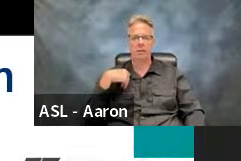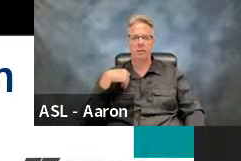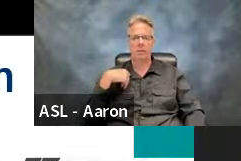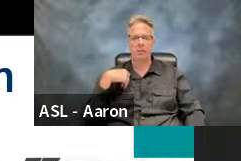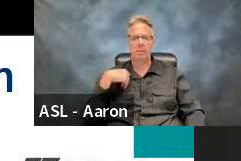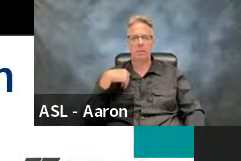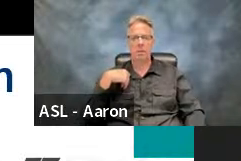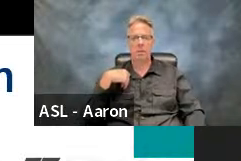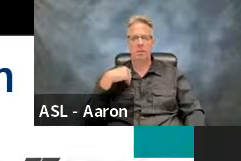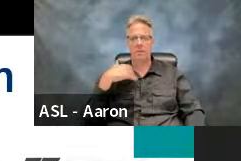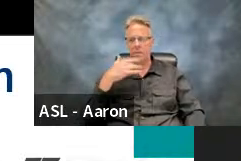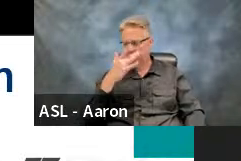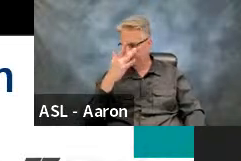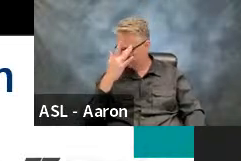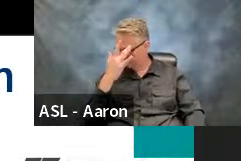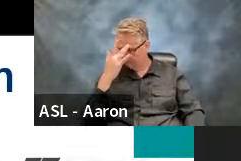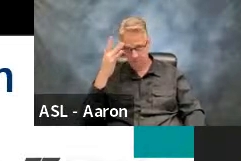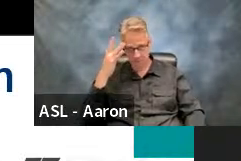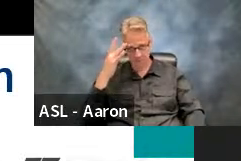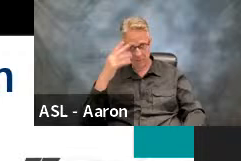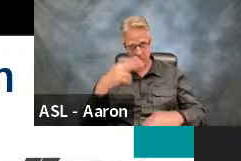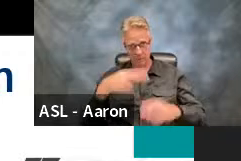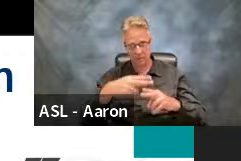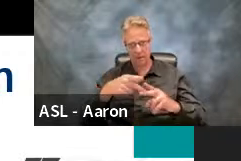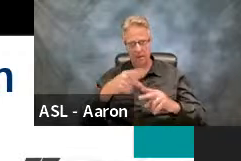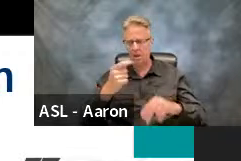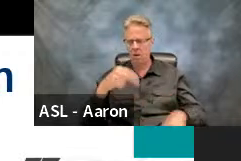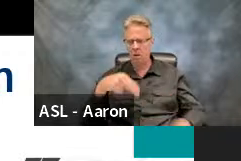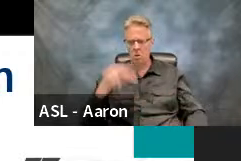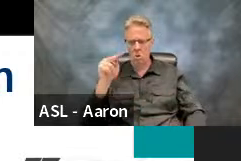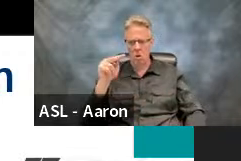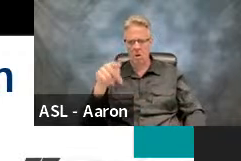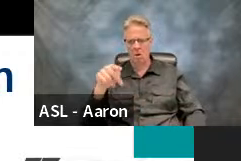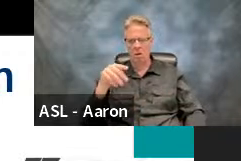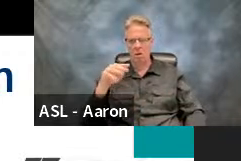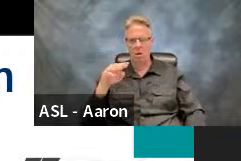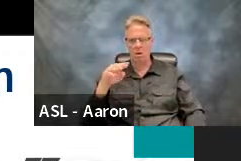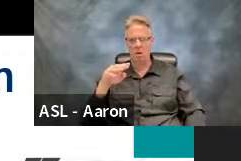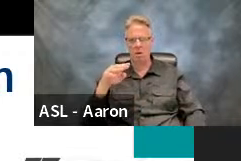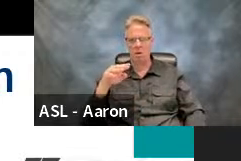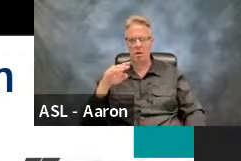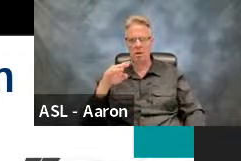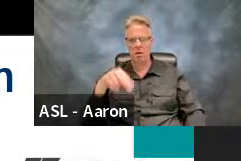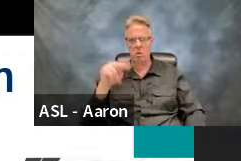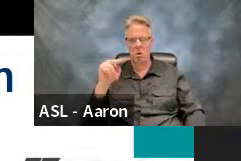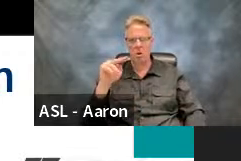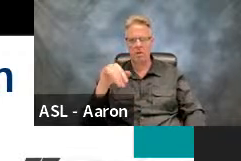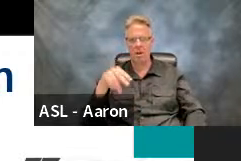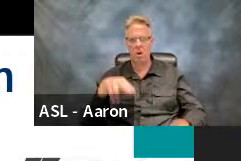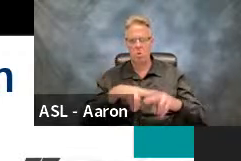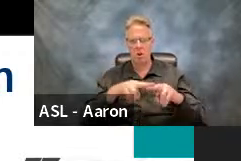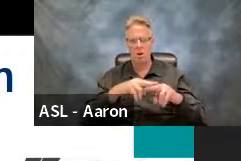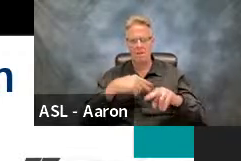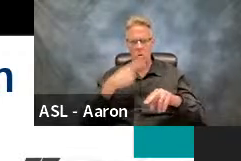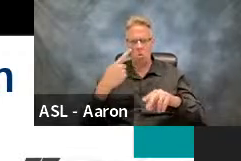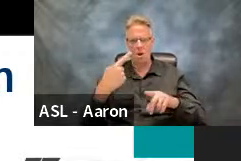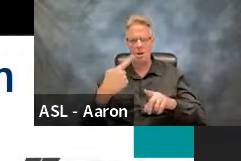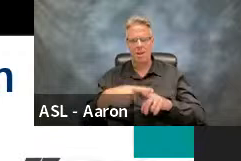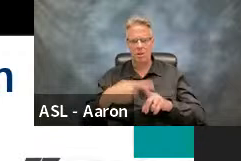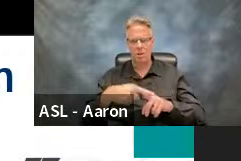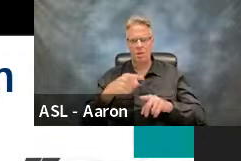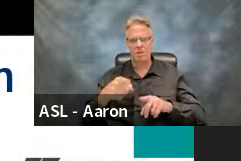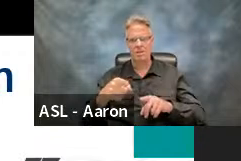can't remember the name of this street. Just north of the Burlington Northern Railroad is an intersection that's there